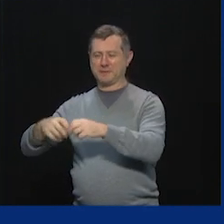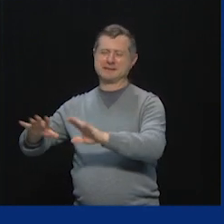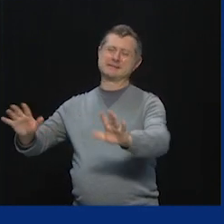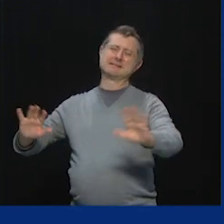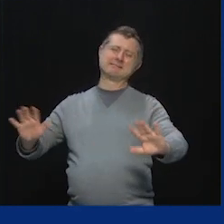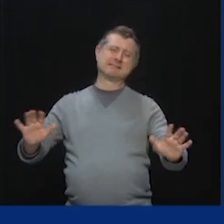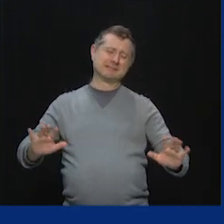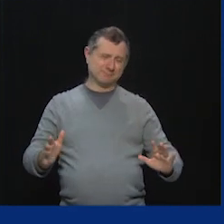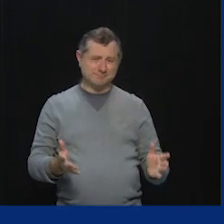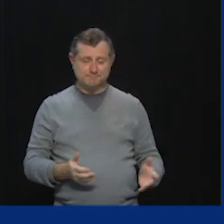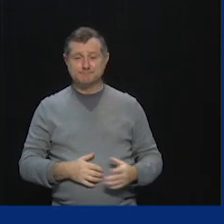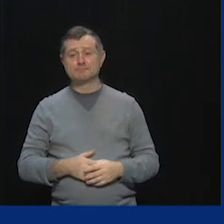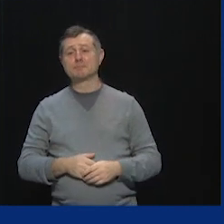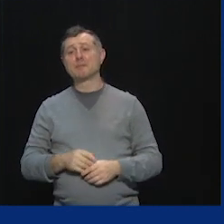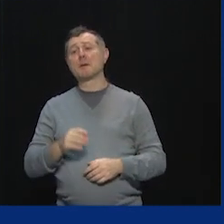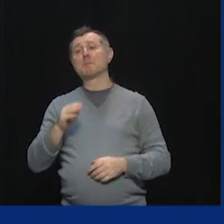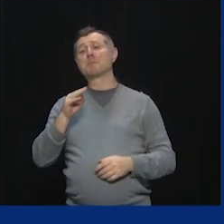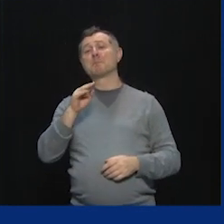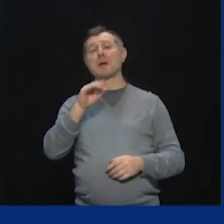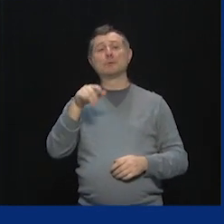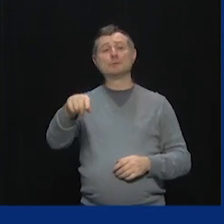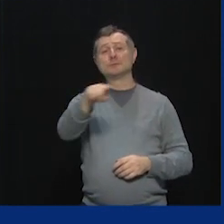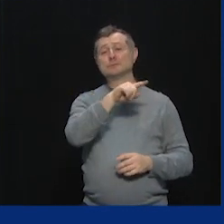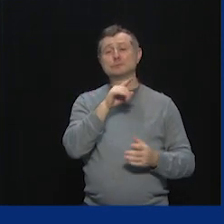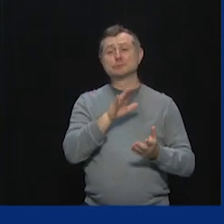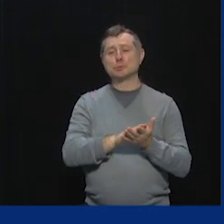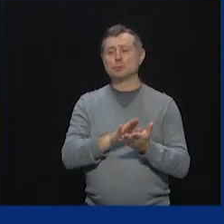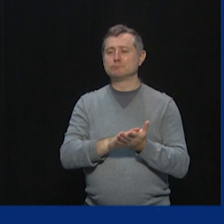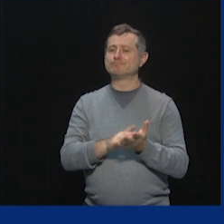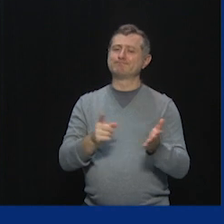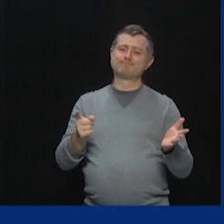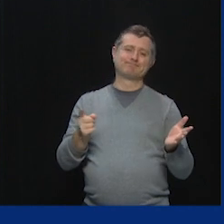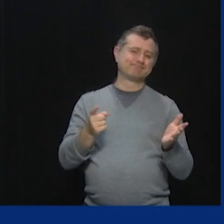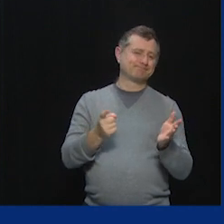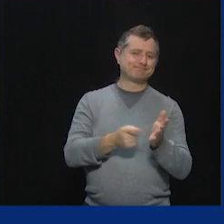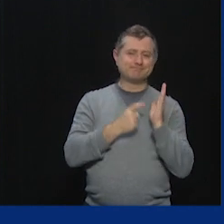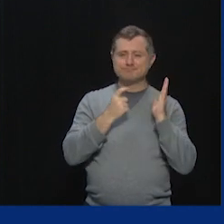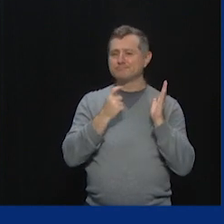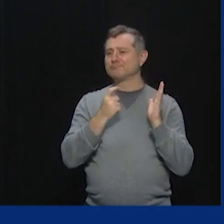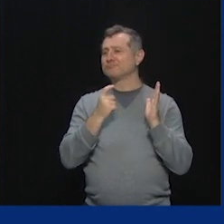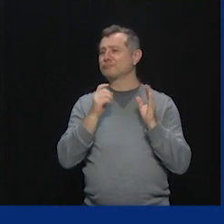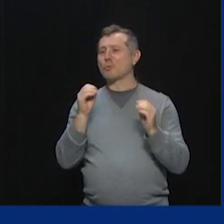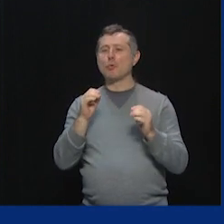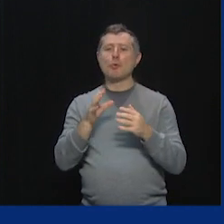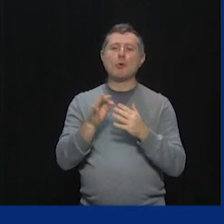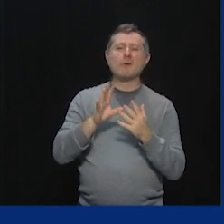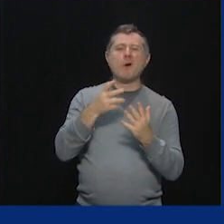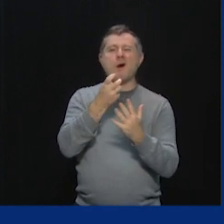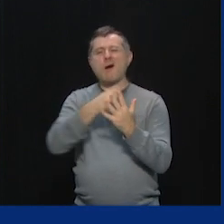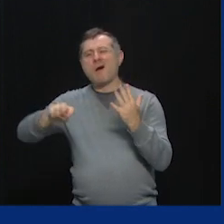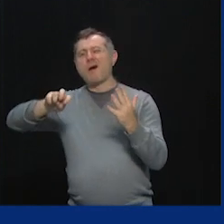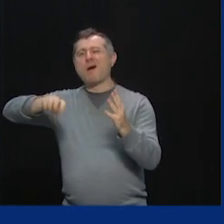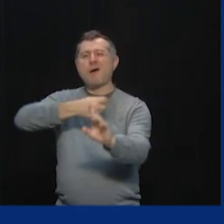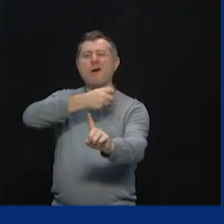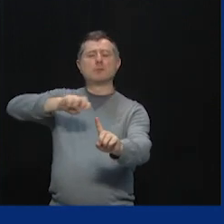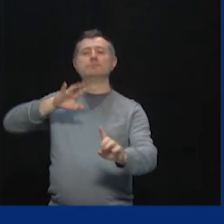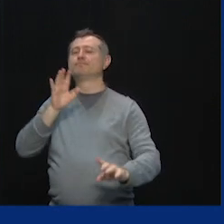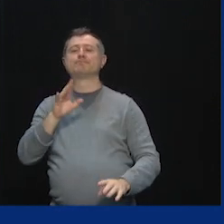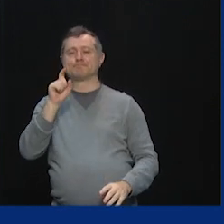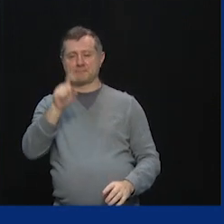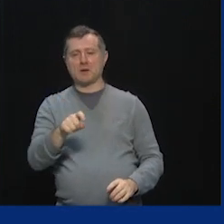no alternative, and there's been great compliance. And I want to thank the SUNY administration and all others who've been involved in this. It's working very, very